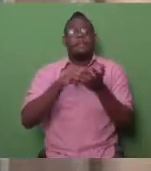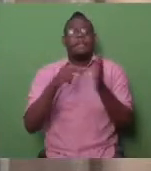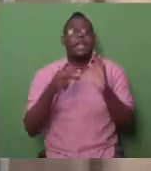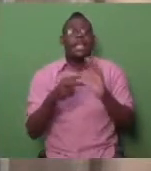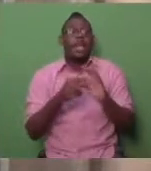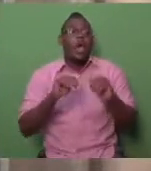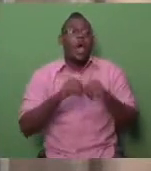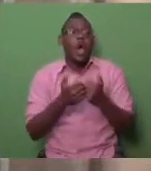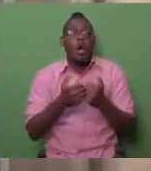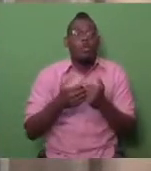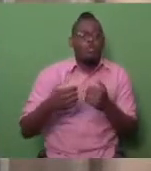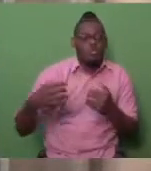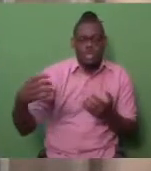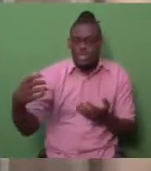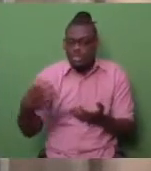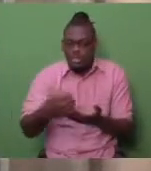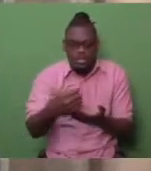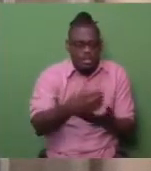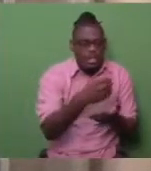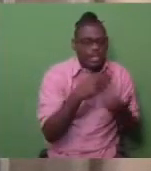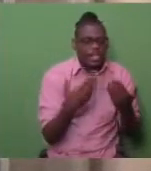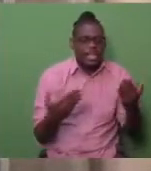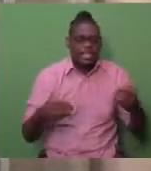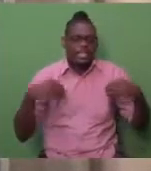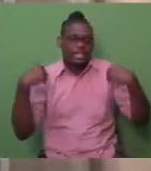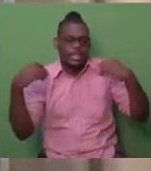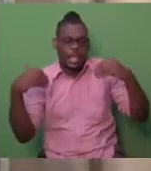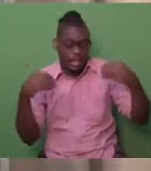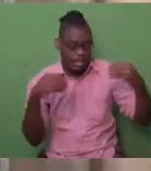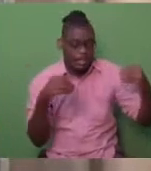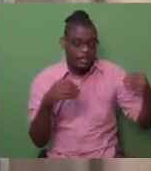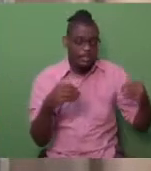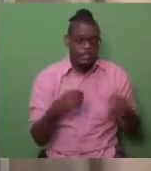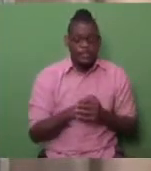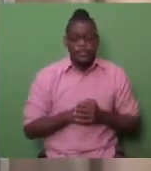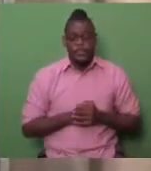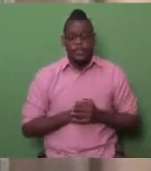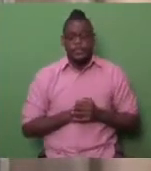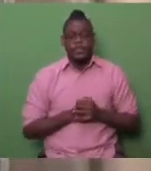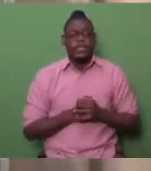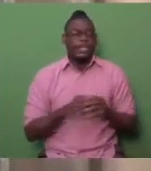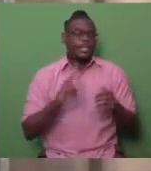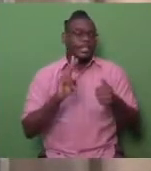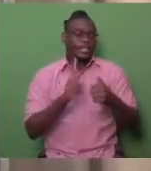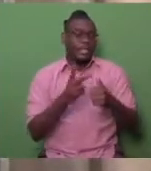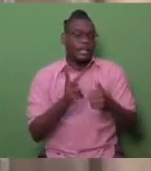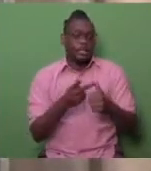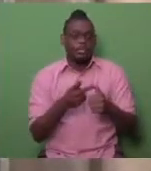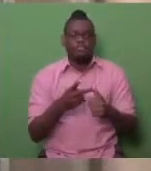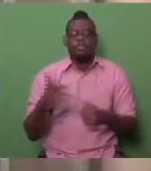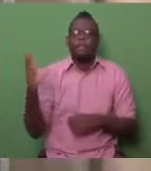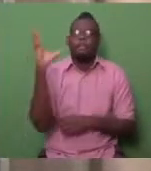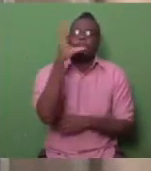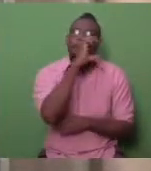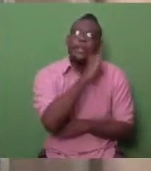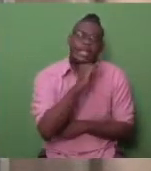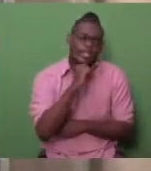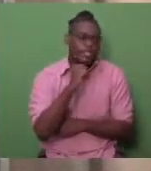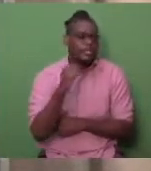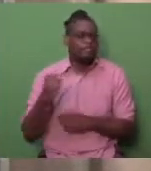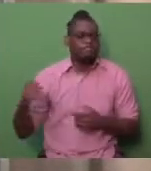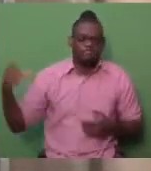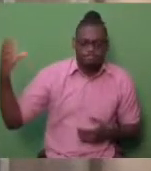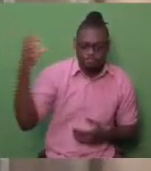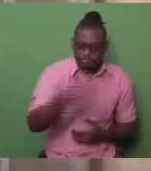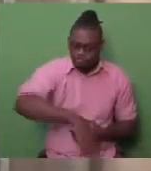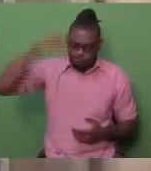They removed government-to-government transactions and public-private partnerships from scrutiny, and yet you're coming here to boast about